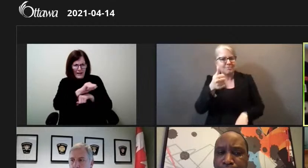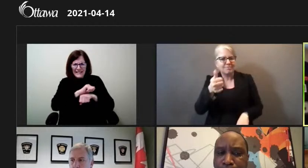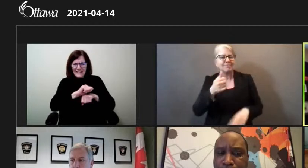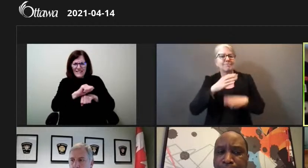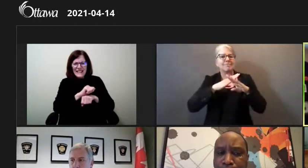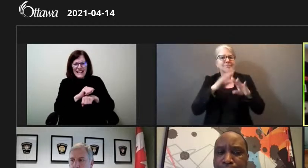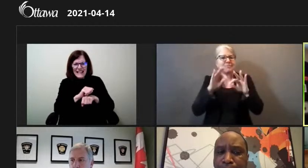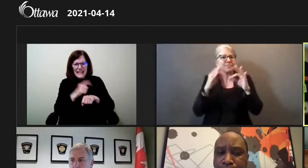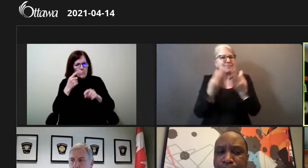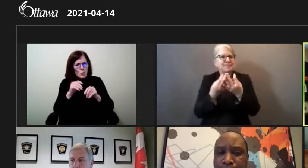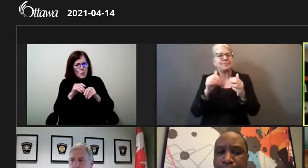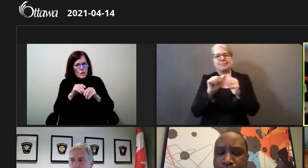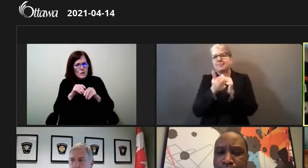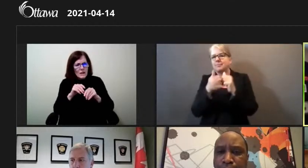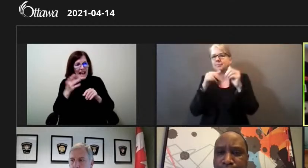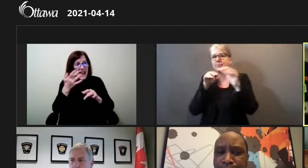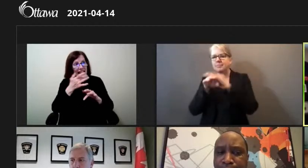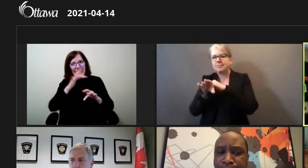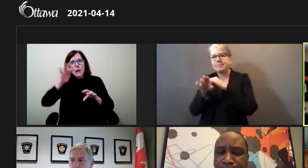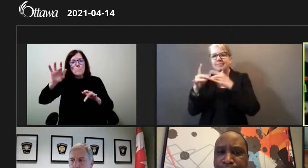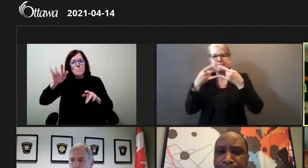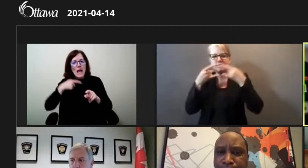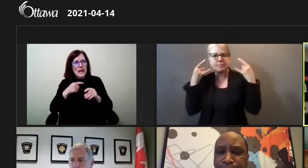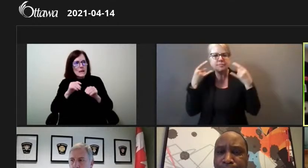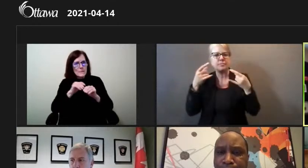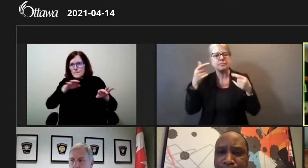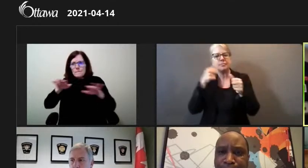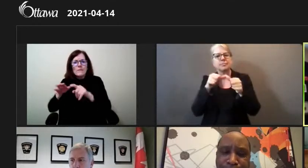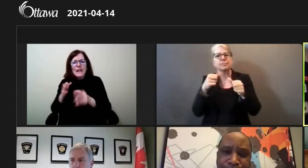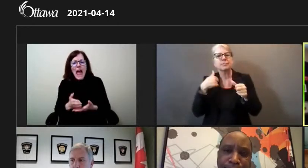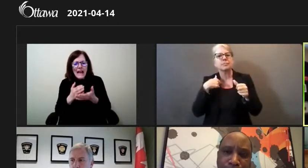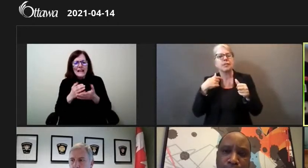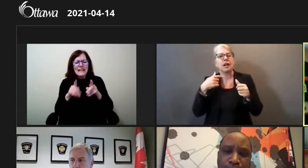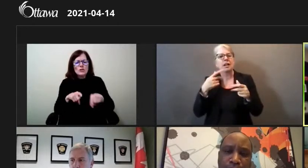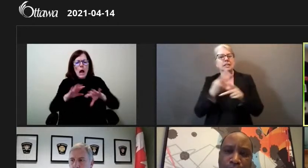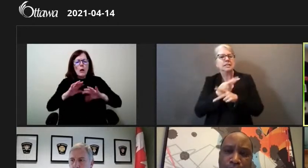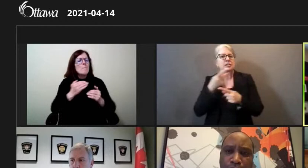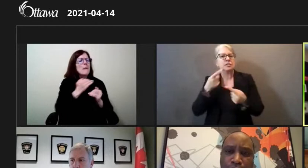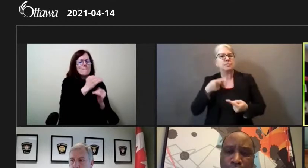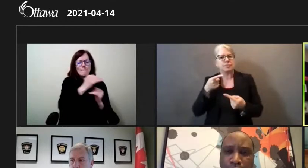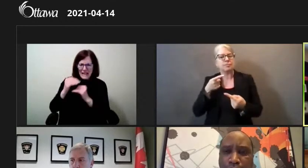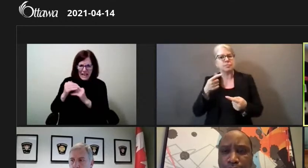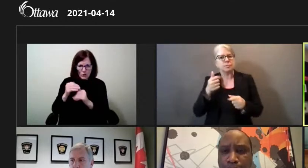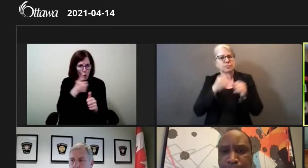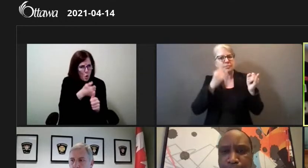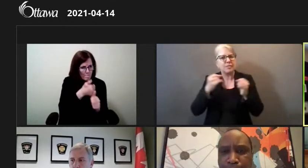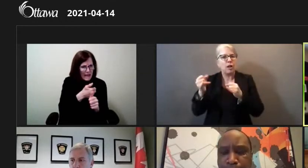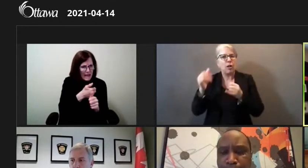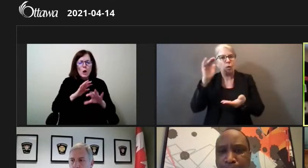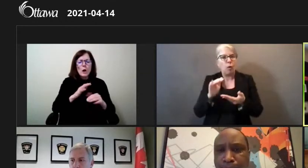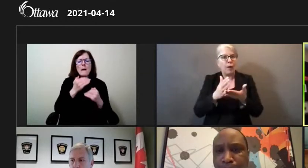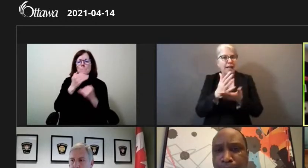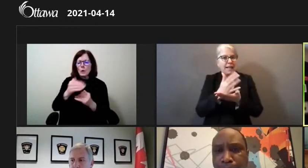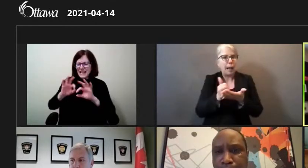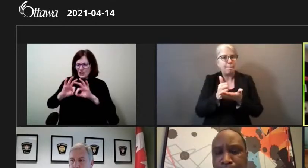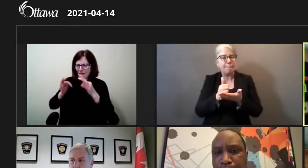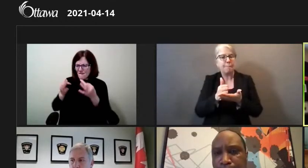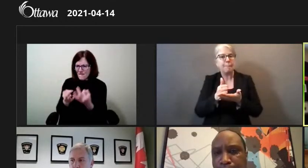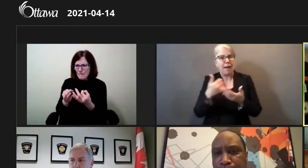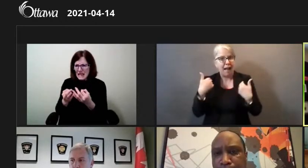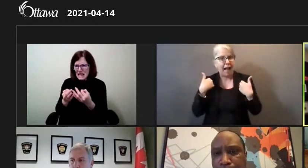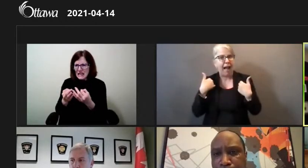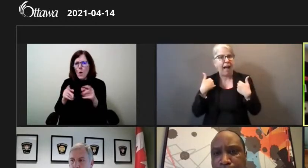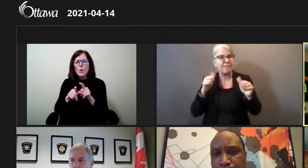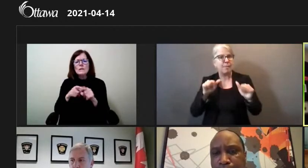families, how to access a mask. Because remember, we were having trouble, you know, would you know, individuals with low income, you know, have the